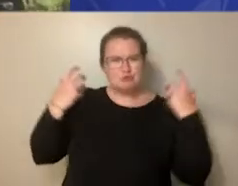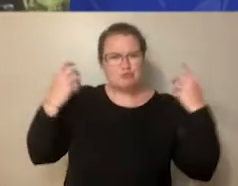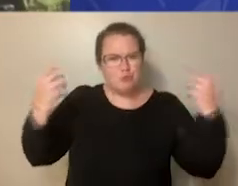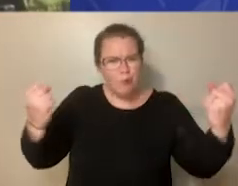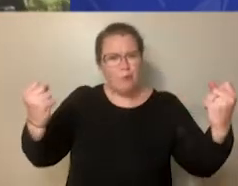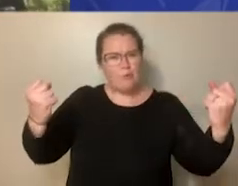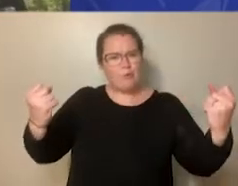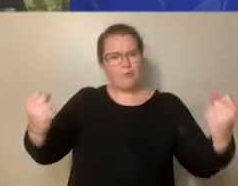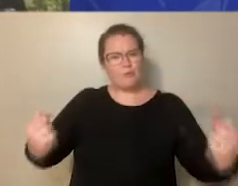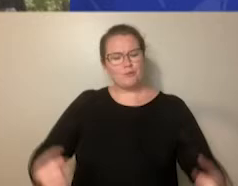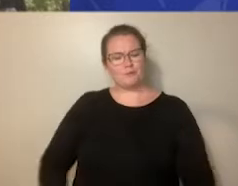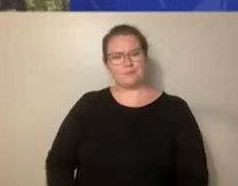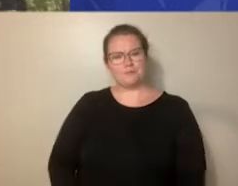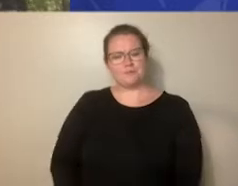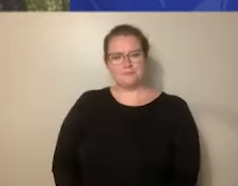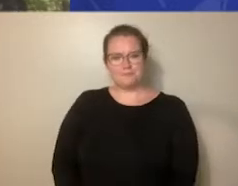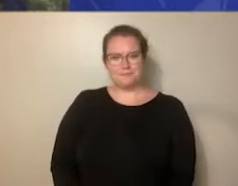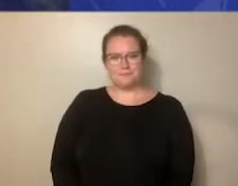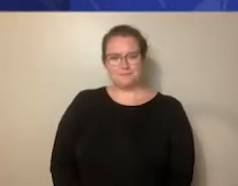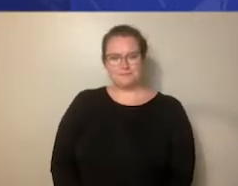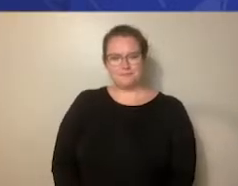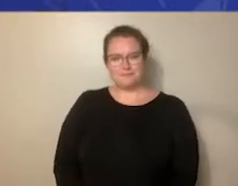Carolina strong.